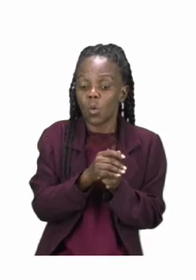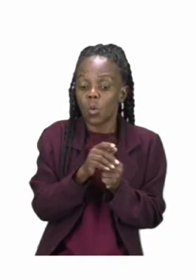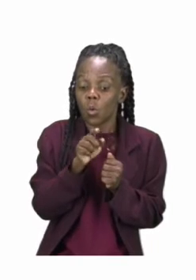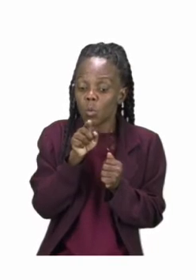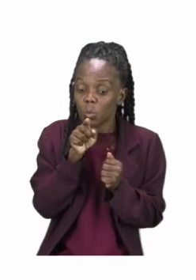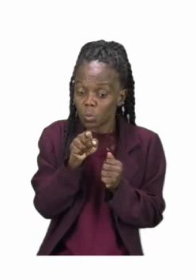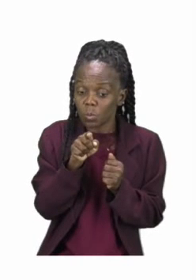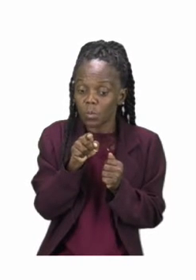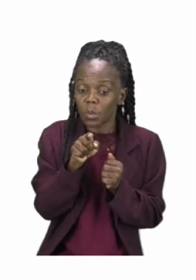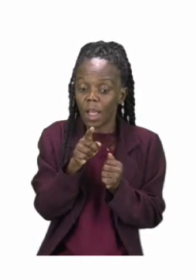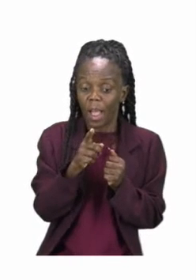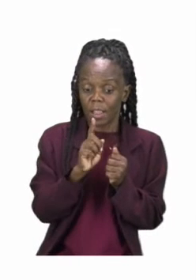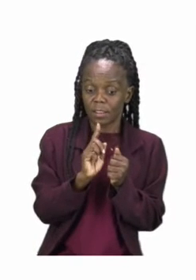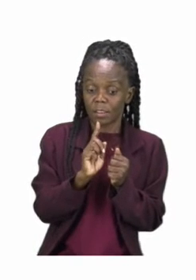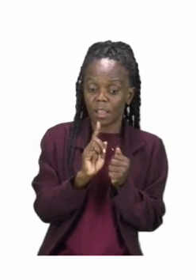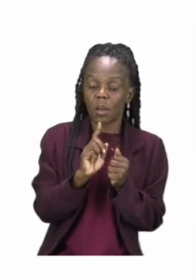their.